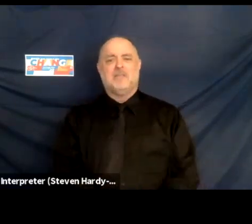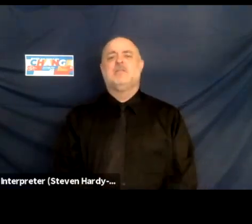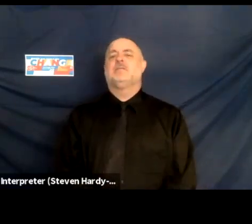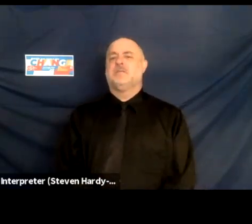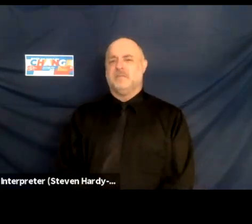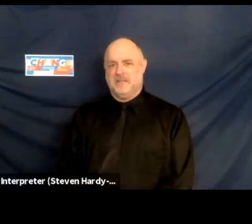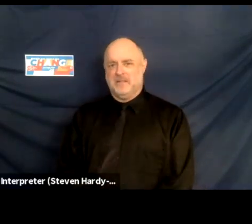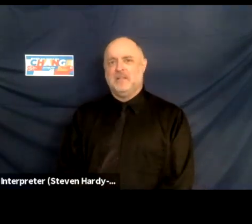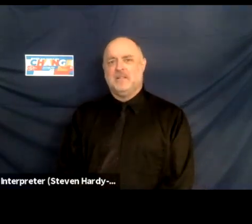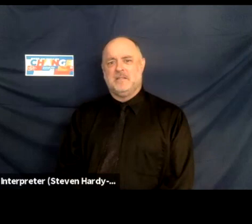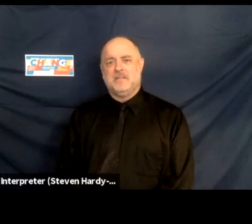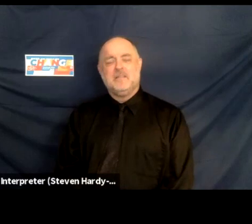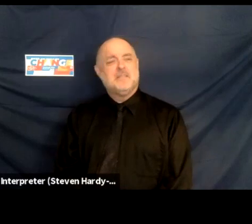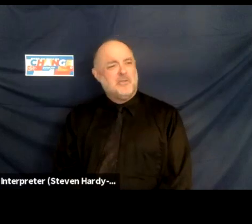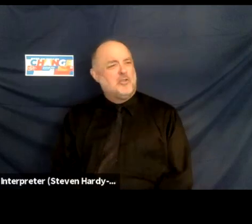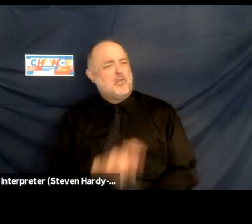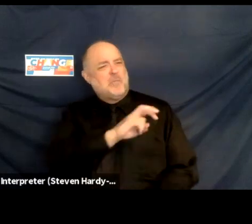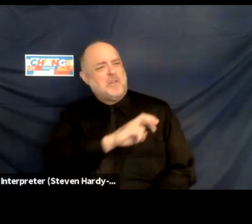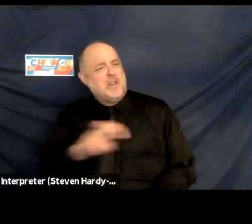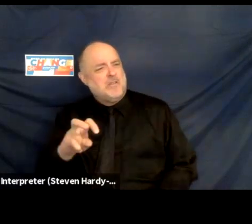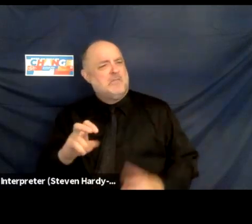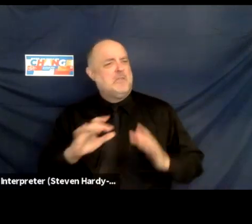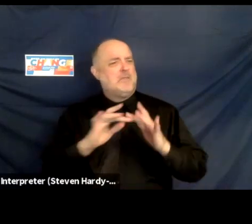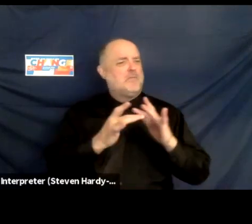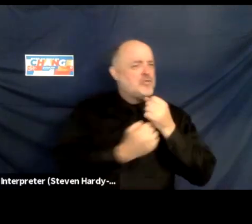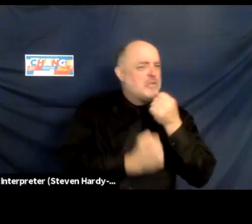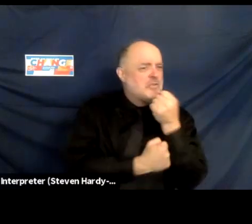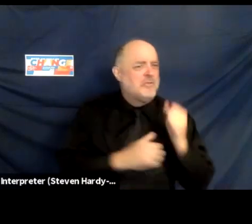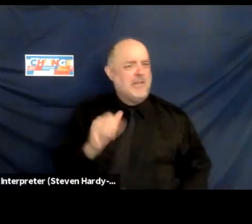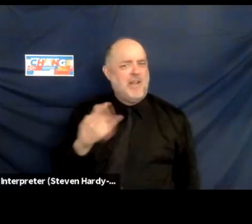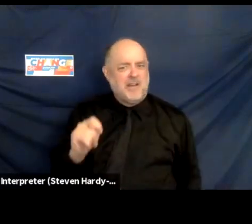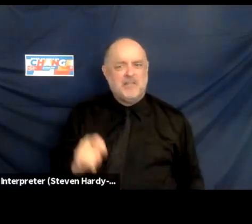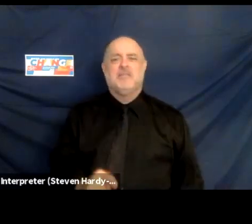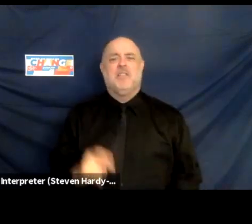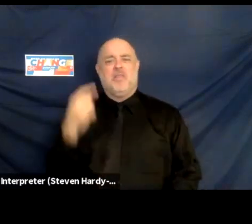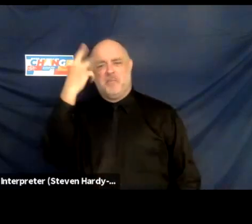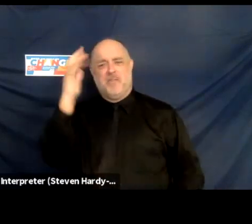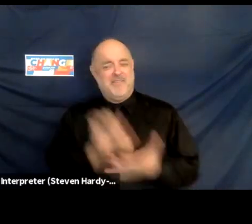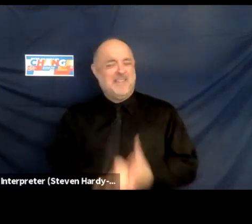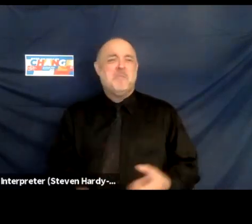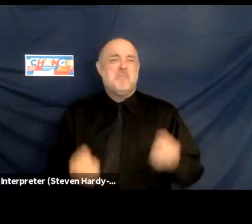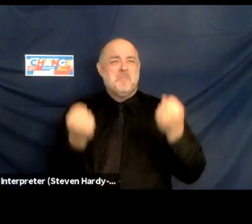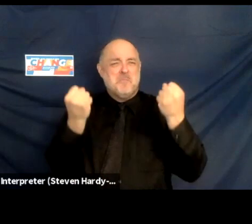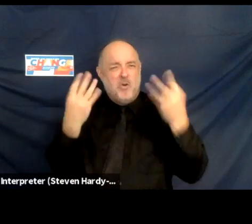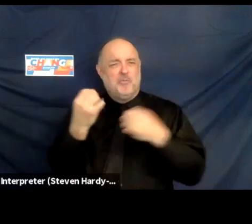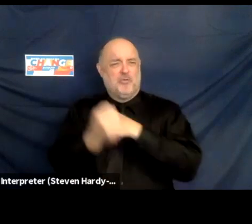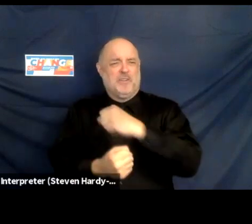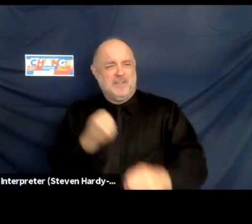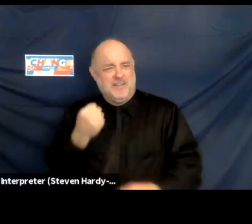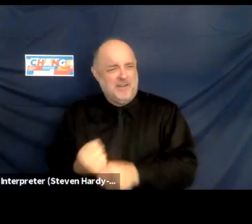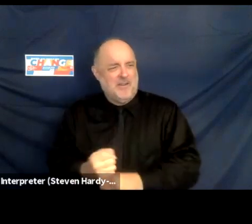America's Transportation Infrastructure Act, a major multi-year service transportation reauthorization bill that I was proud to